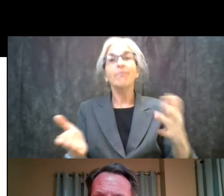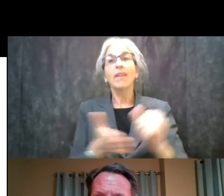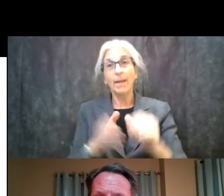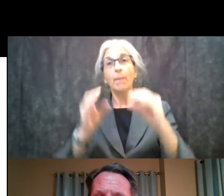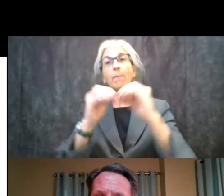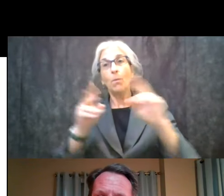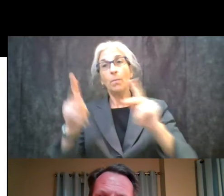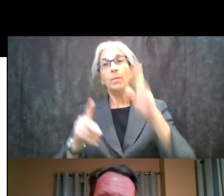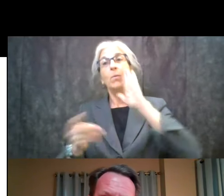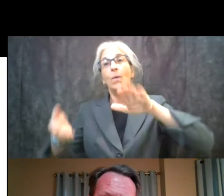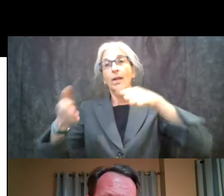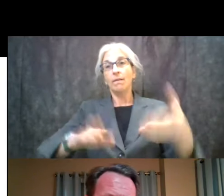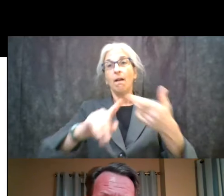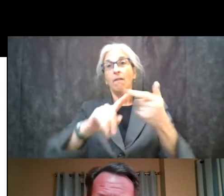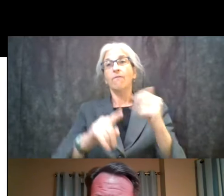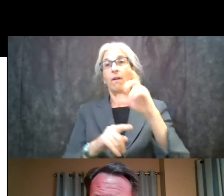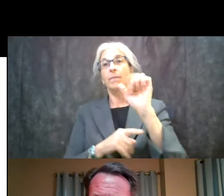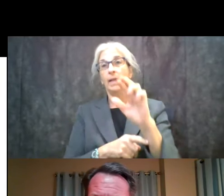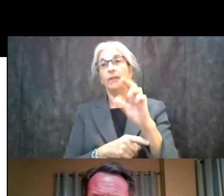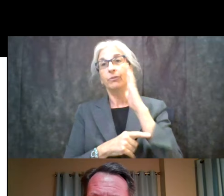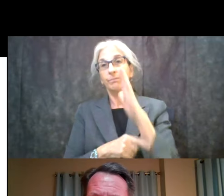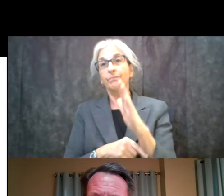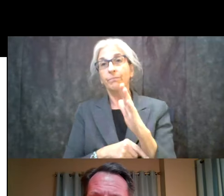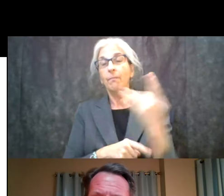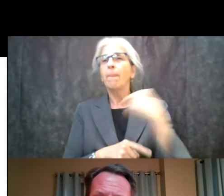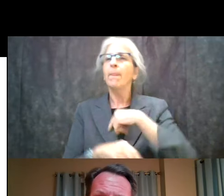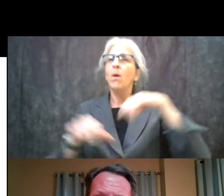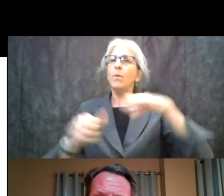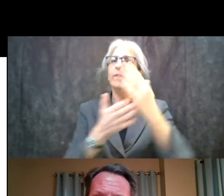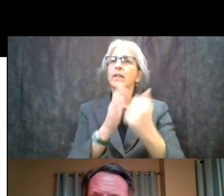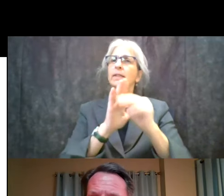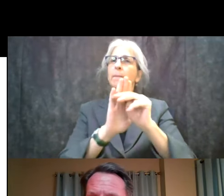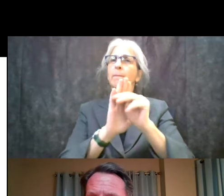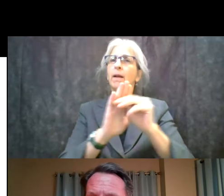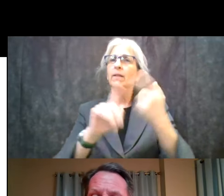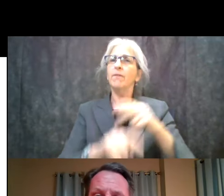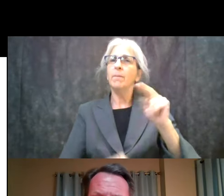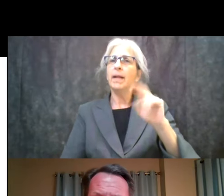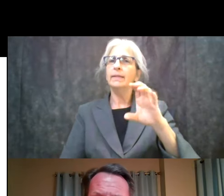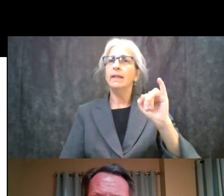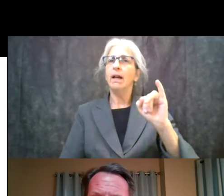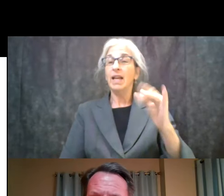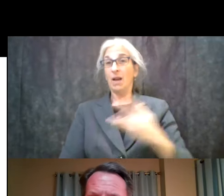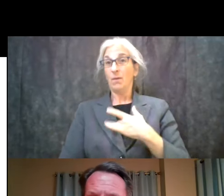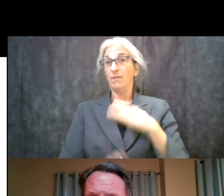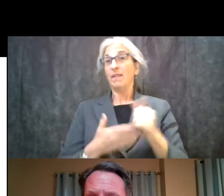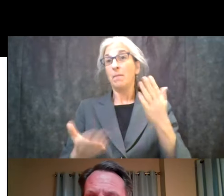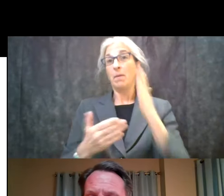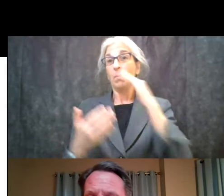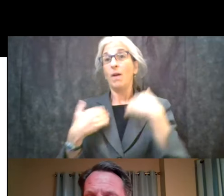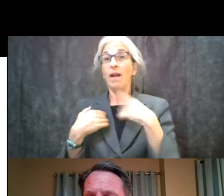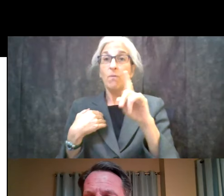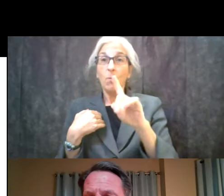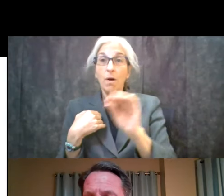mortality. And, you know, we've done some modeling at the National Cancer Institute, and we think this could be as much as a 1% increase in cancer